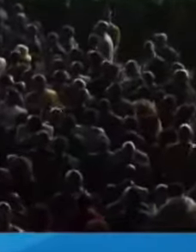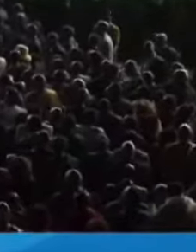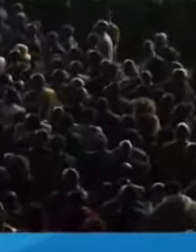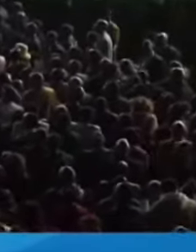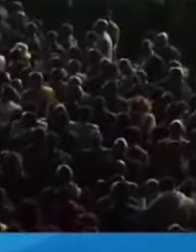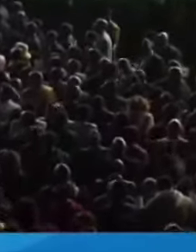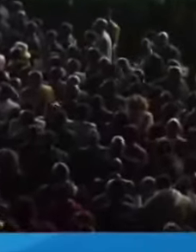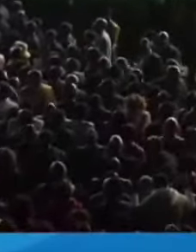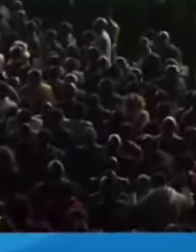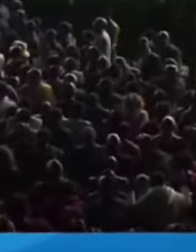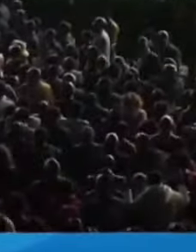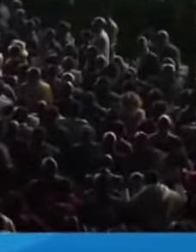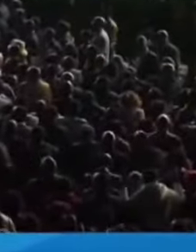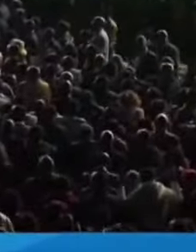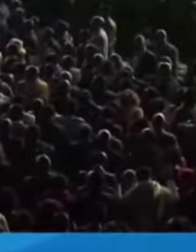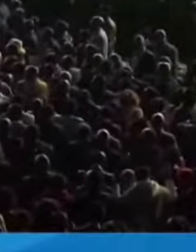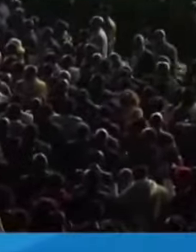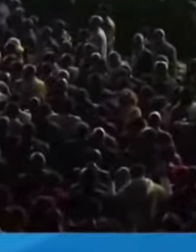Lord my